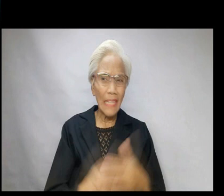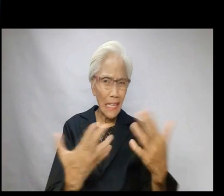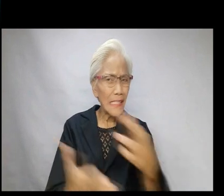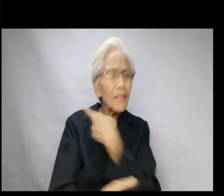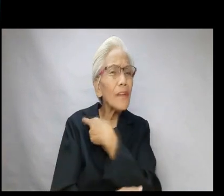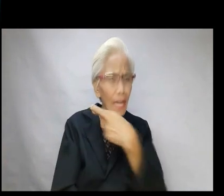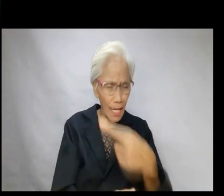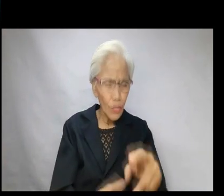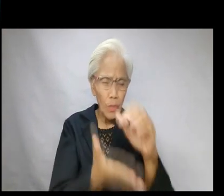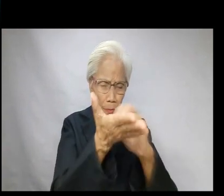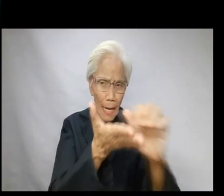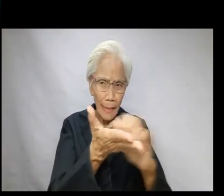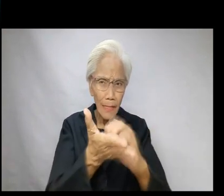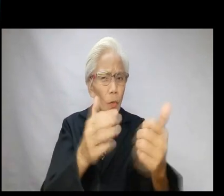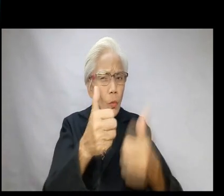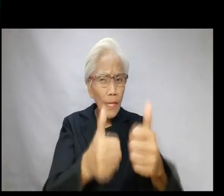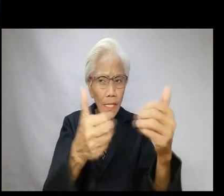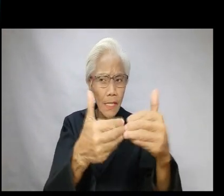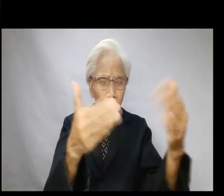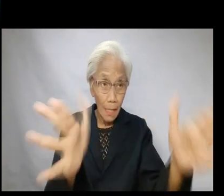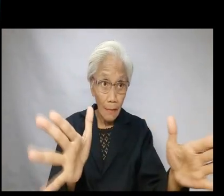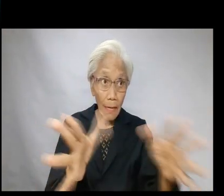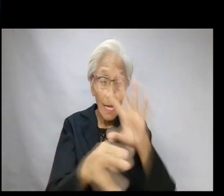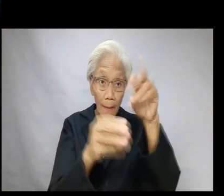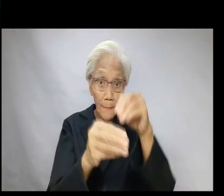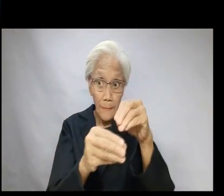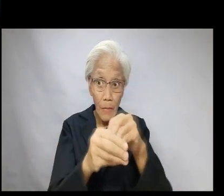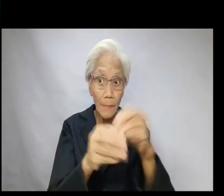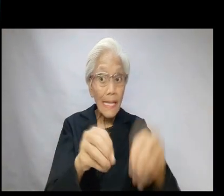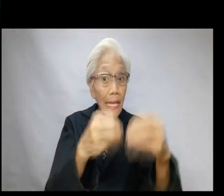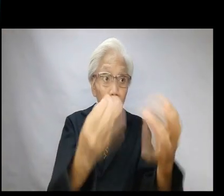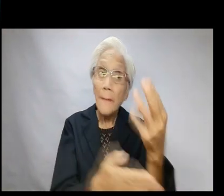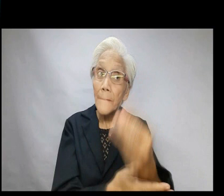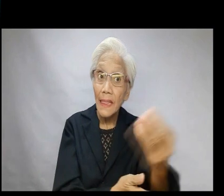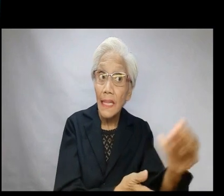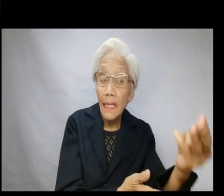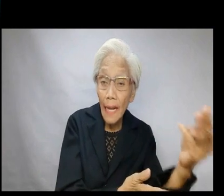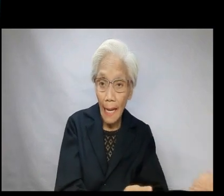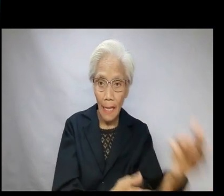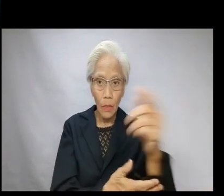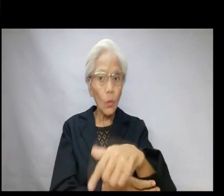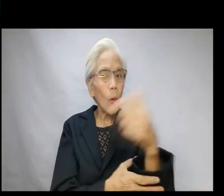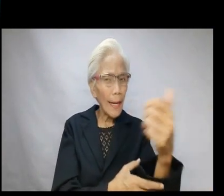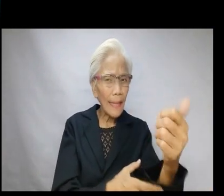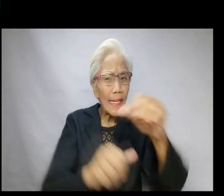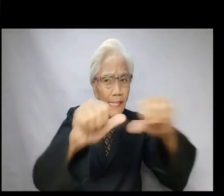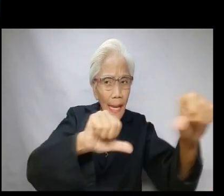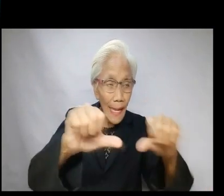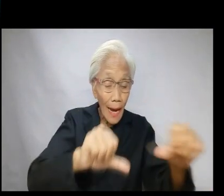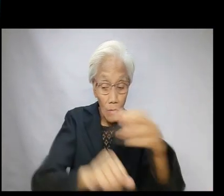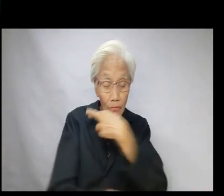Almsgiving. Almsgiving is a religious rite which, in general, involves giving materially